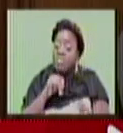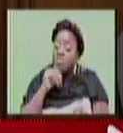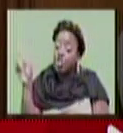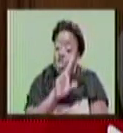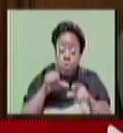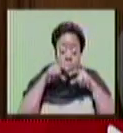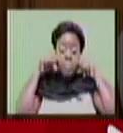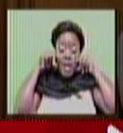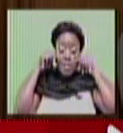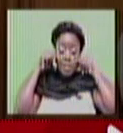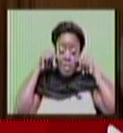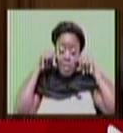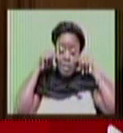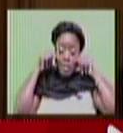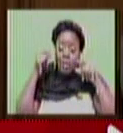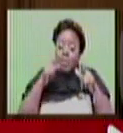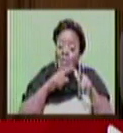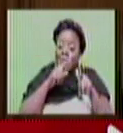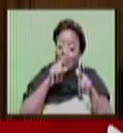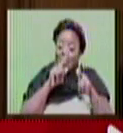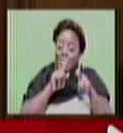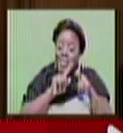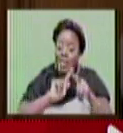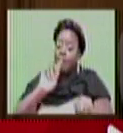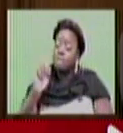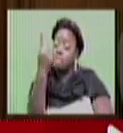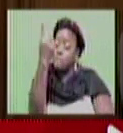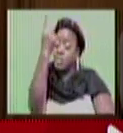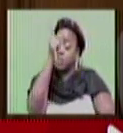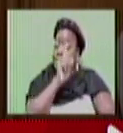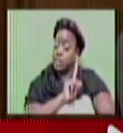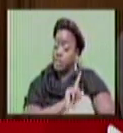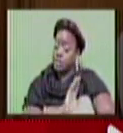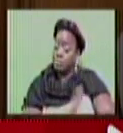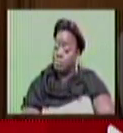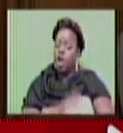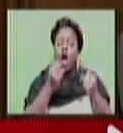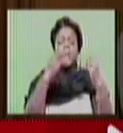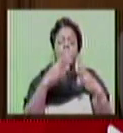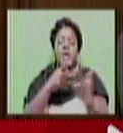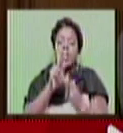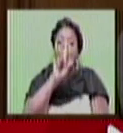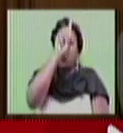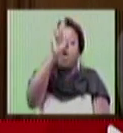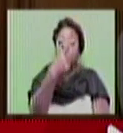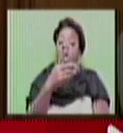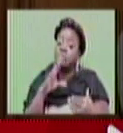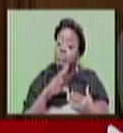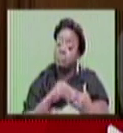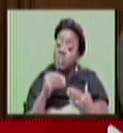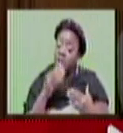instance, will attract, by way of first offence, $1,000 in respect of the breach,